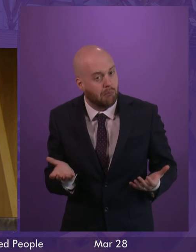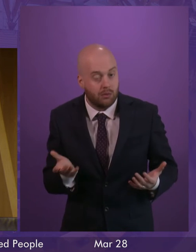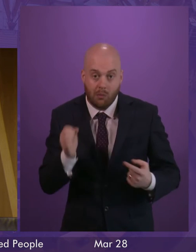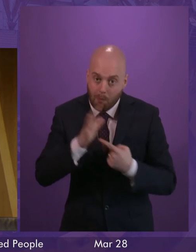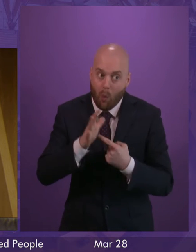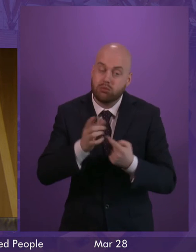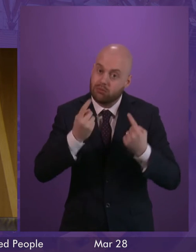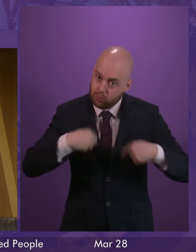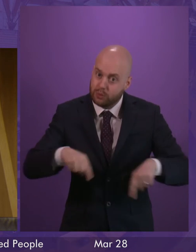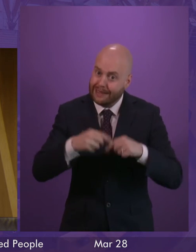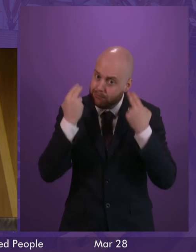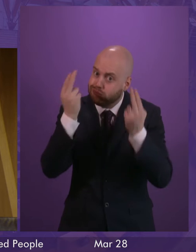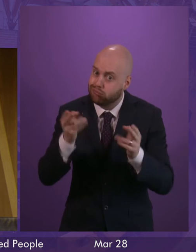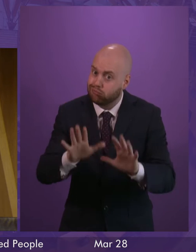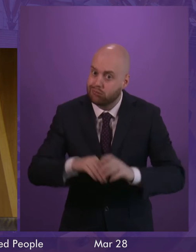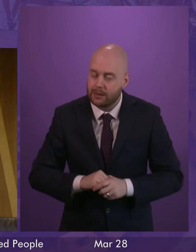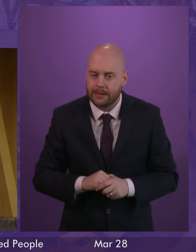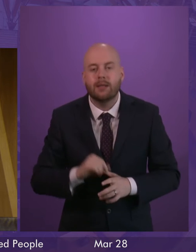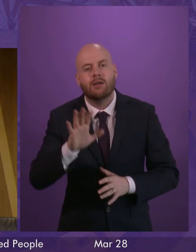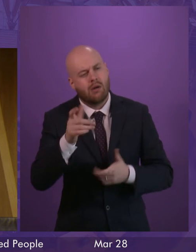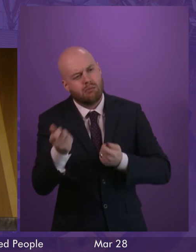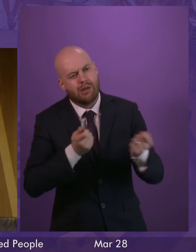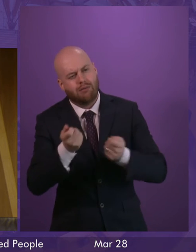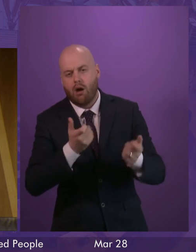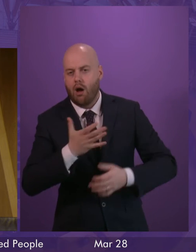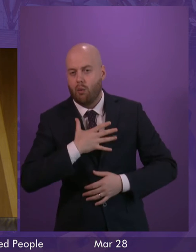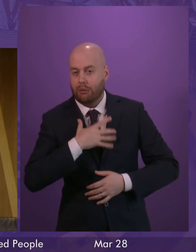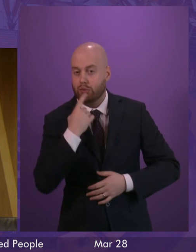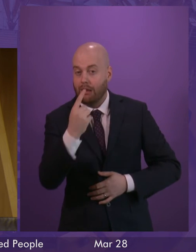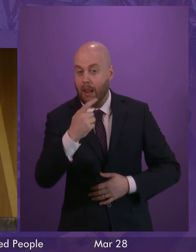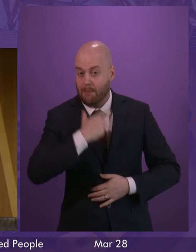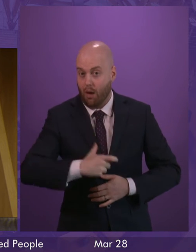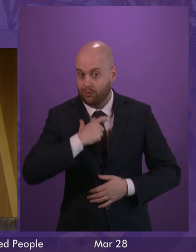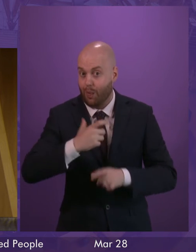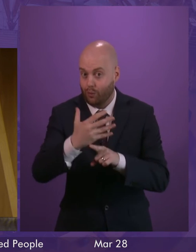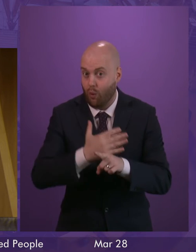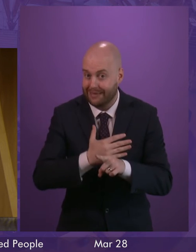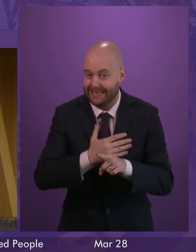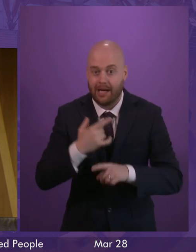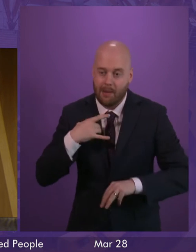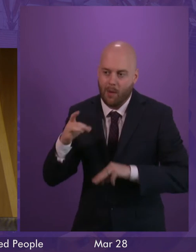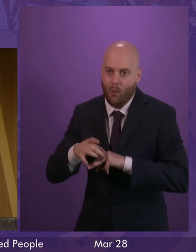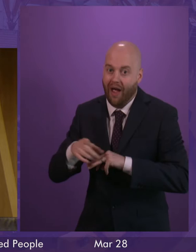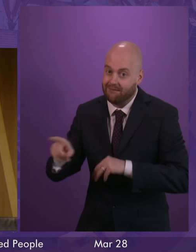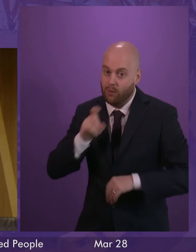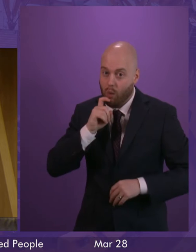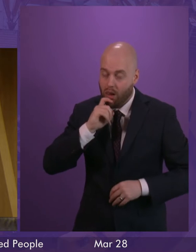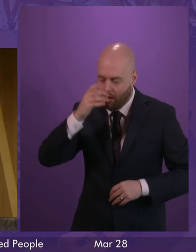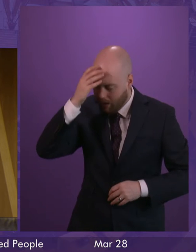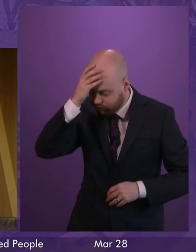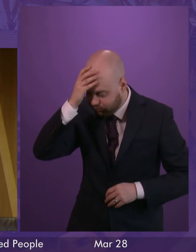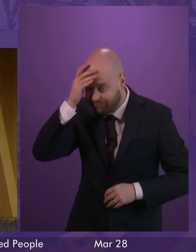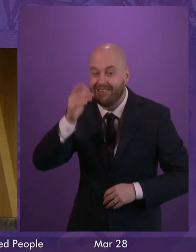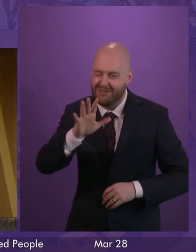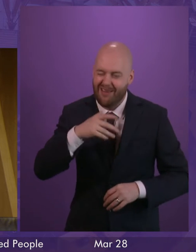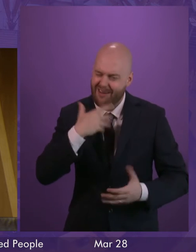President Officer, I'm going to tell you a personal story regarding an issue, and Stacey will probably kill me for it when I do leave this place. But after being an